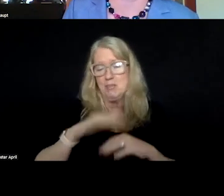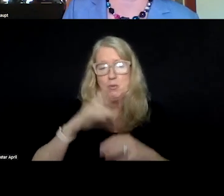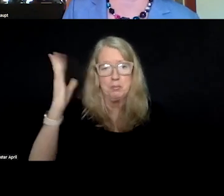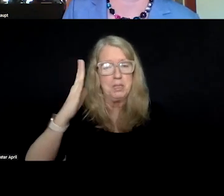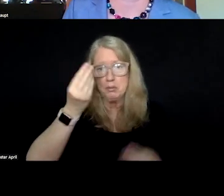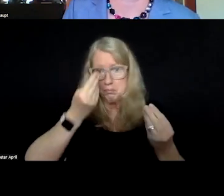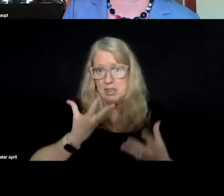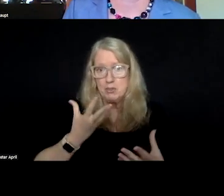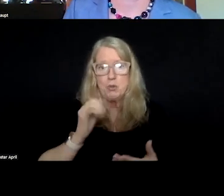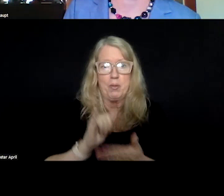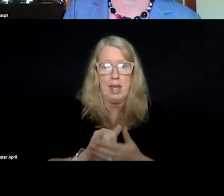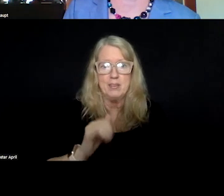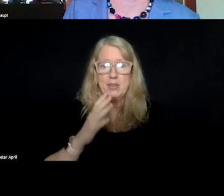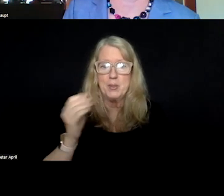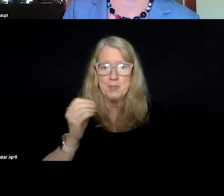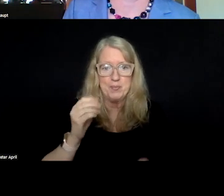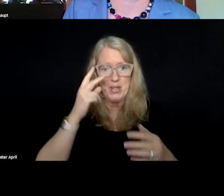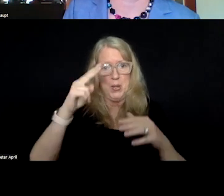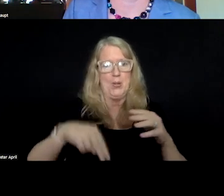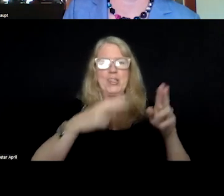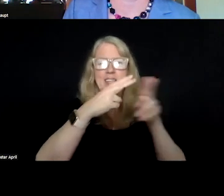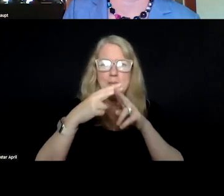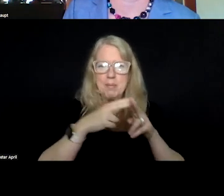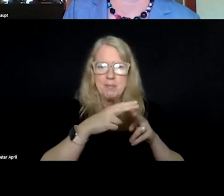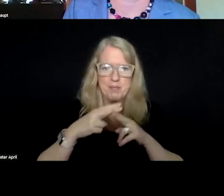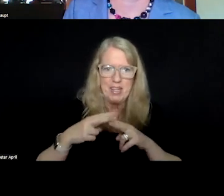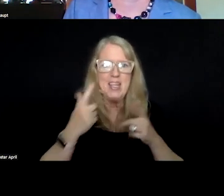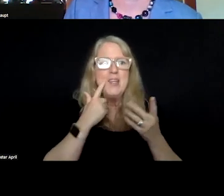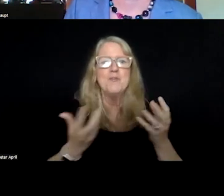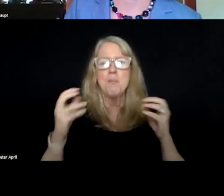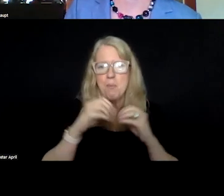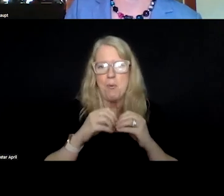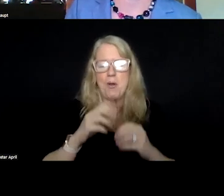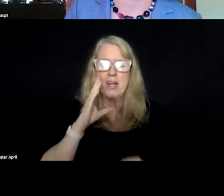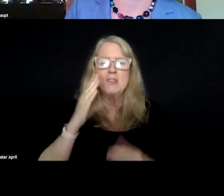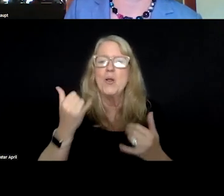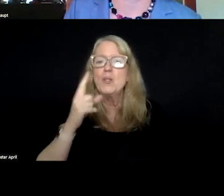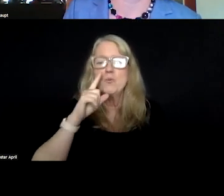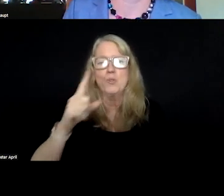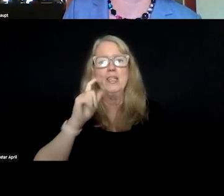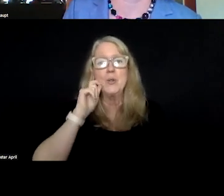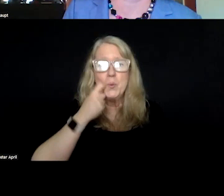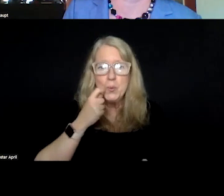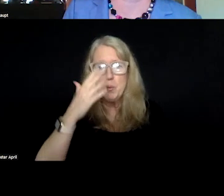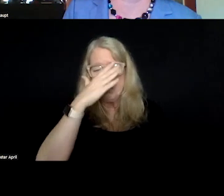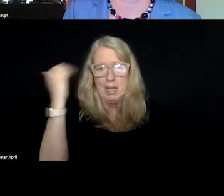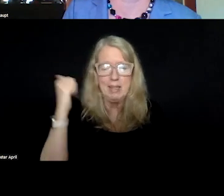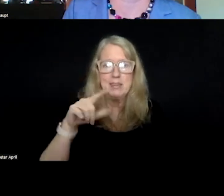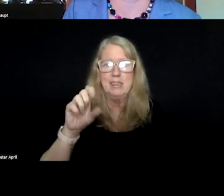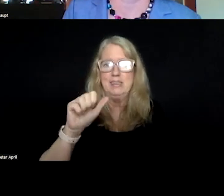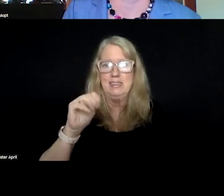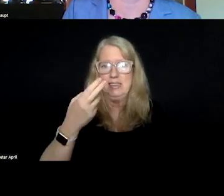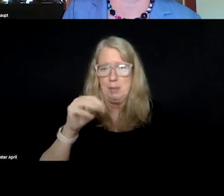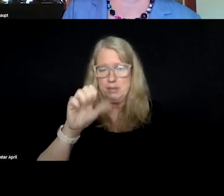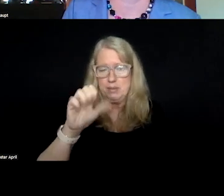know that. Look at all those names, and we have even more. This is really cool because SAMHSA put out